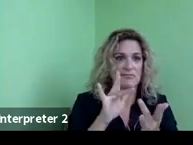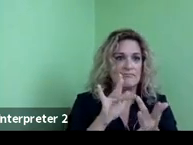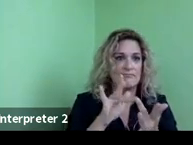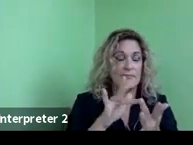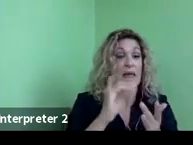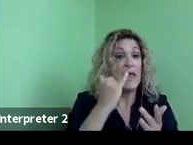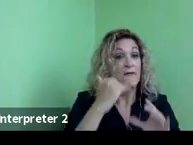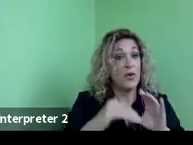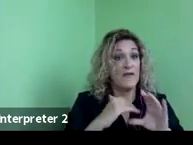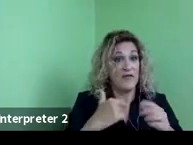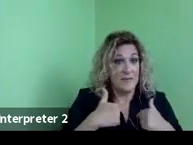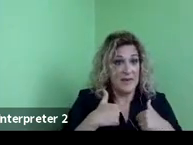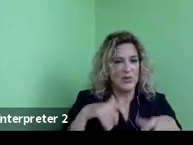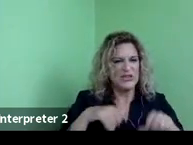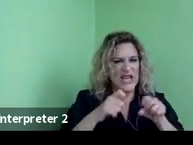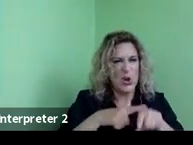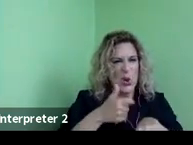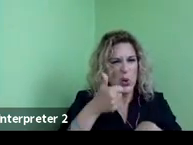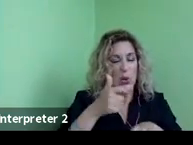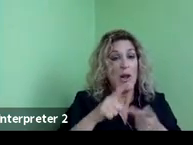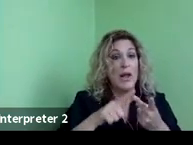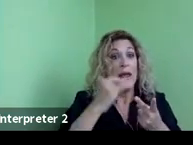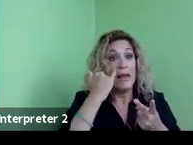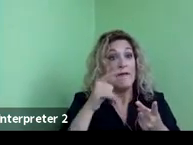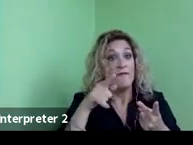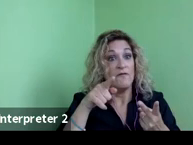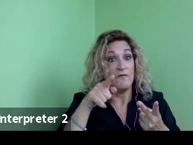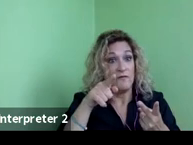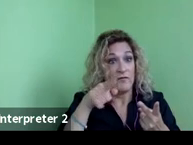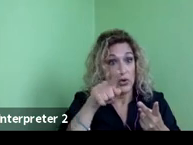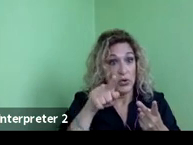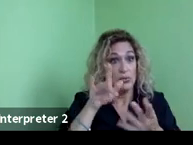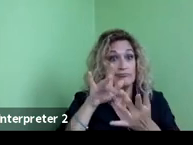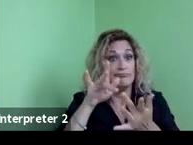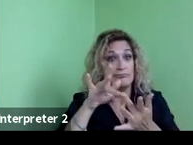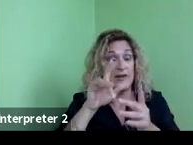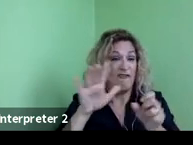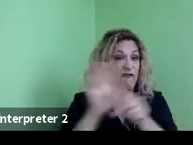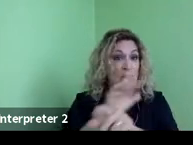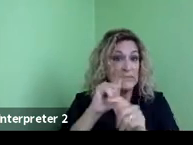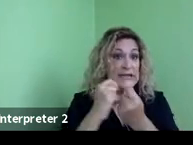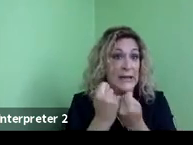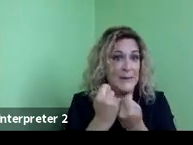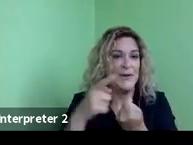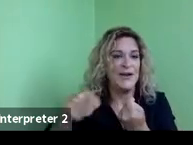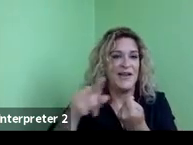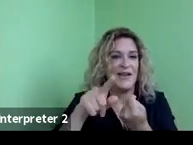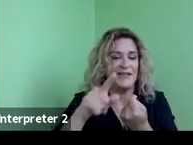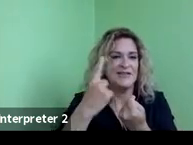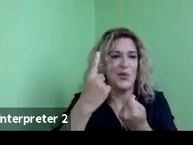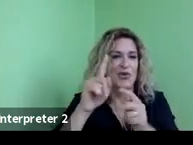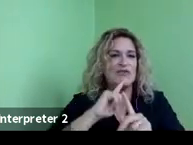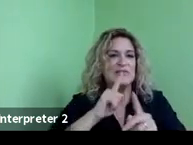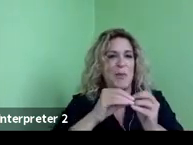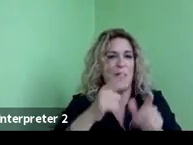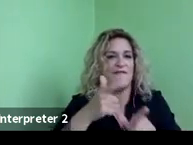than if you email our team. If you email the whole team, you have 7 people looking at your email. So feel free to email